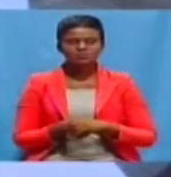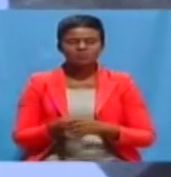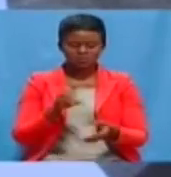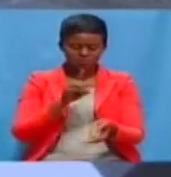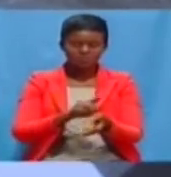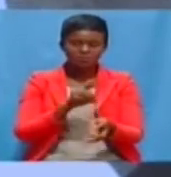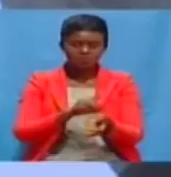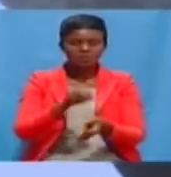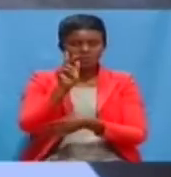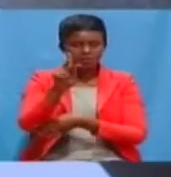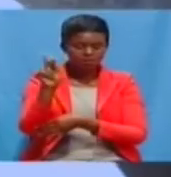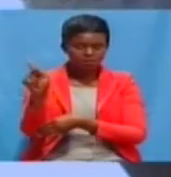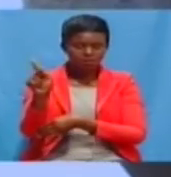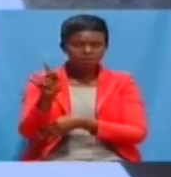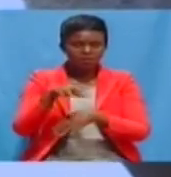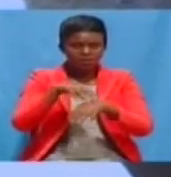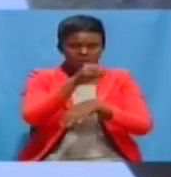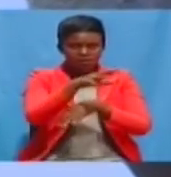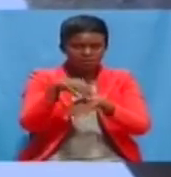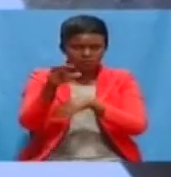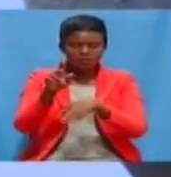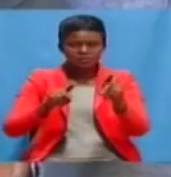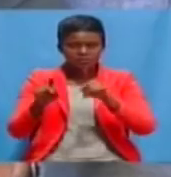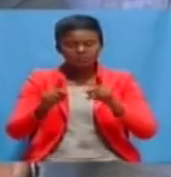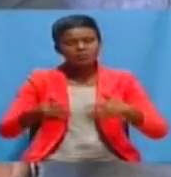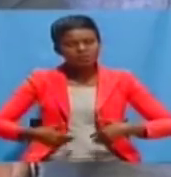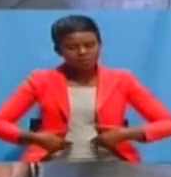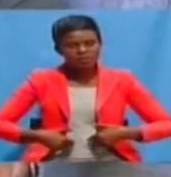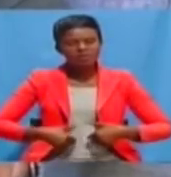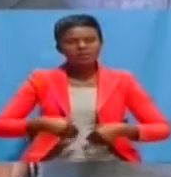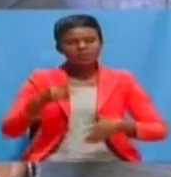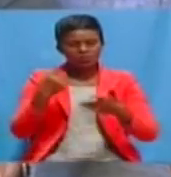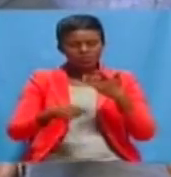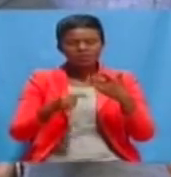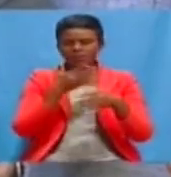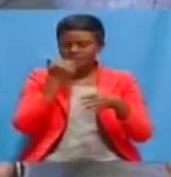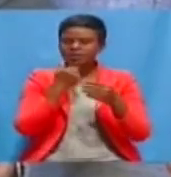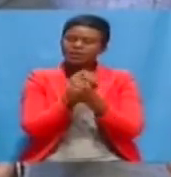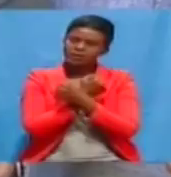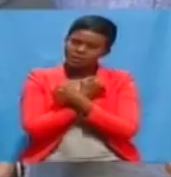Dr. Kaunda has advised young people to be agents of peace and love. The family they brought up